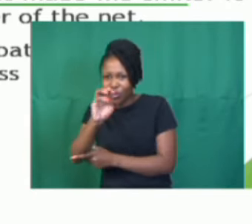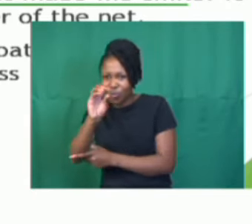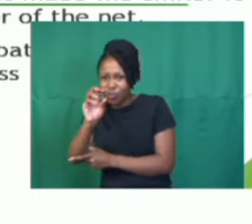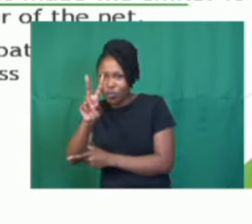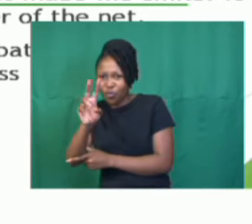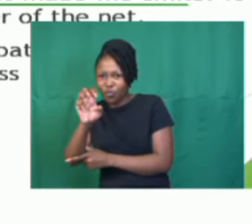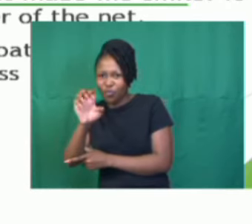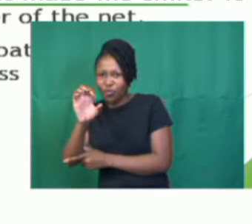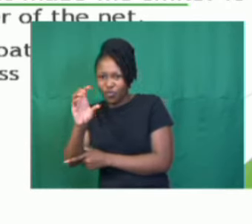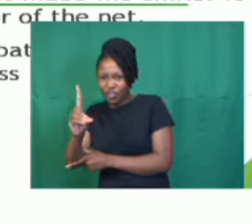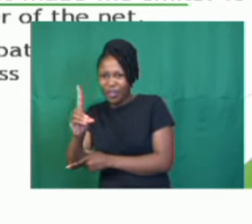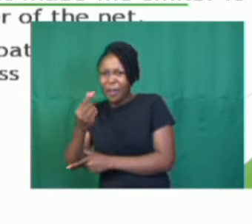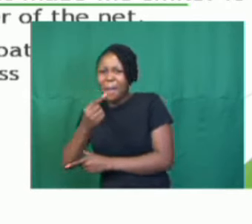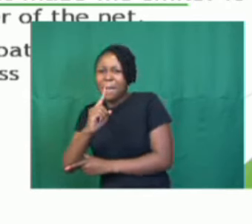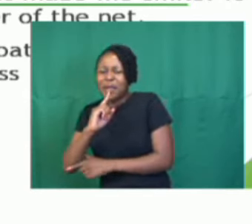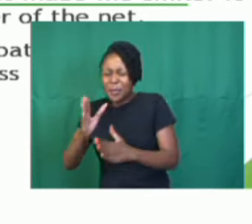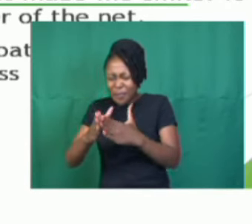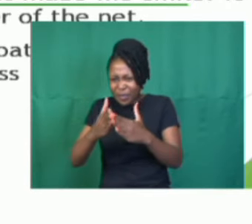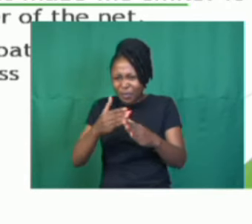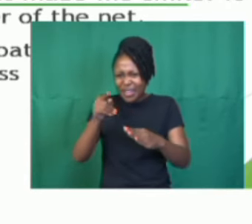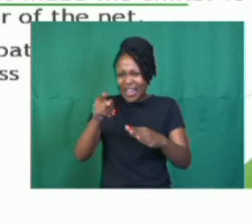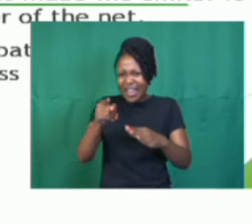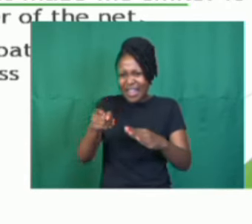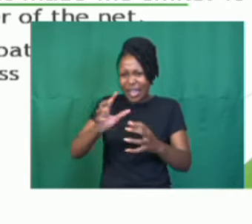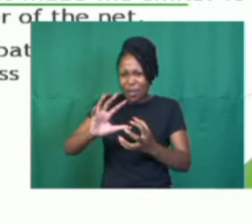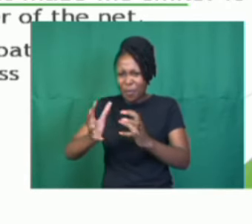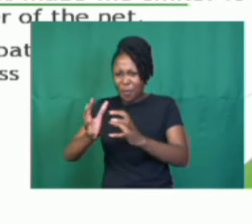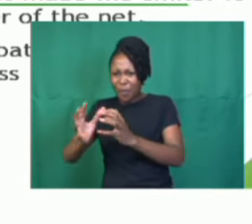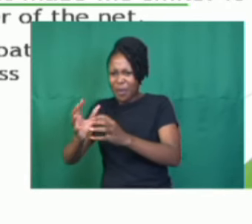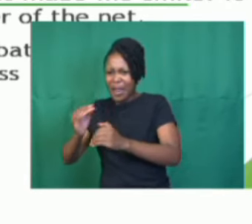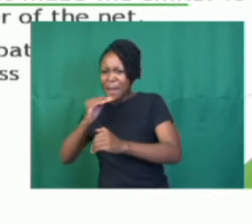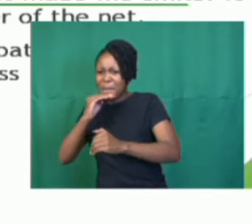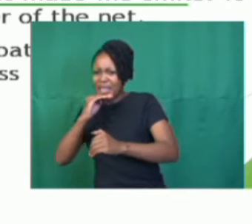ball flew across, that gives us another picture.